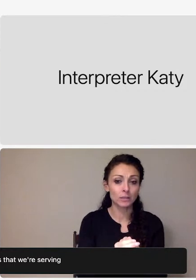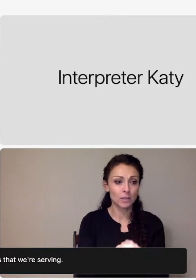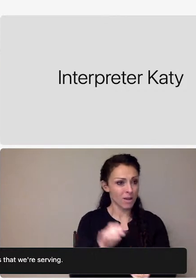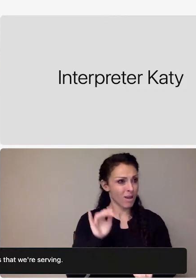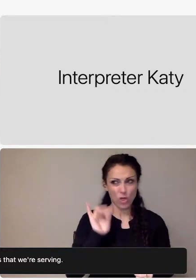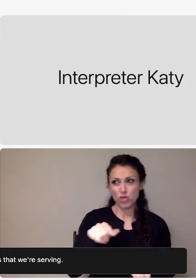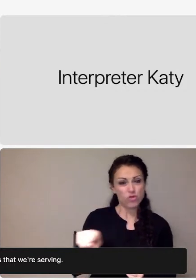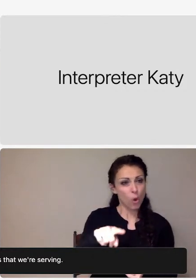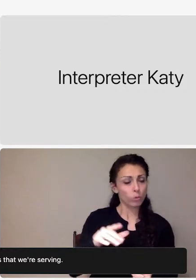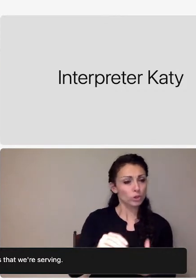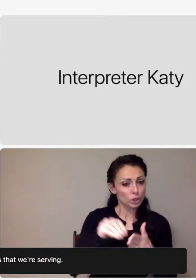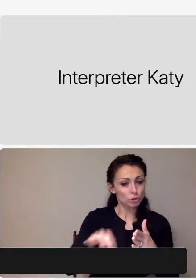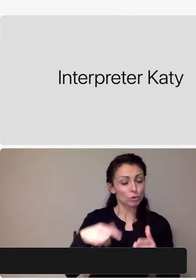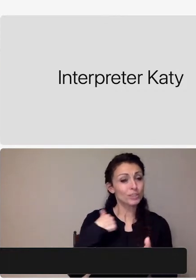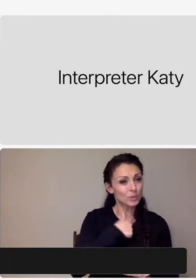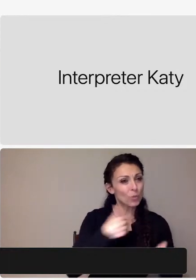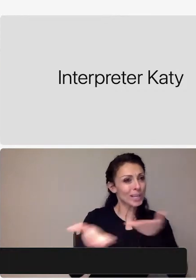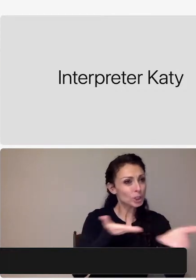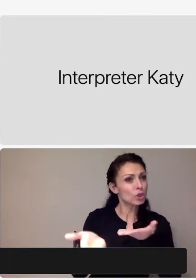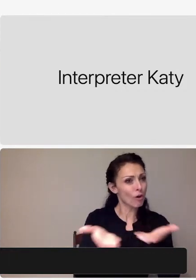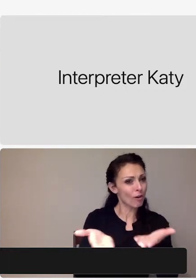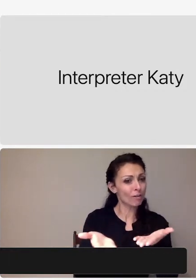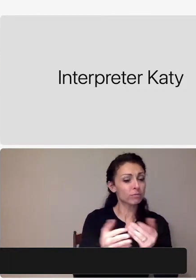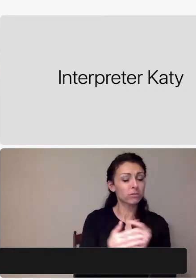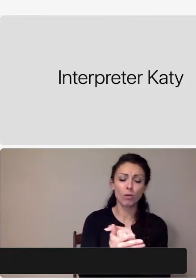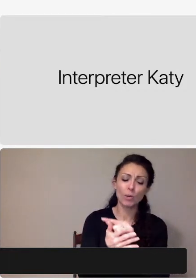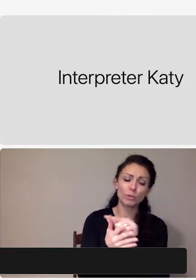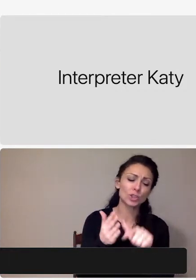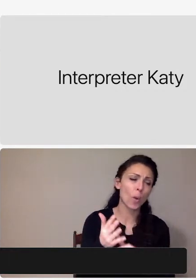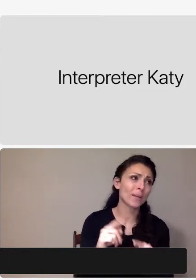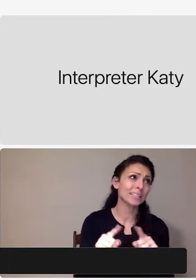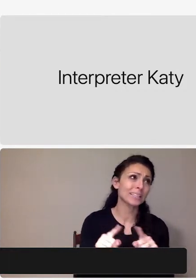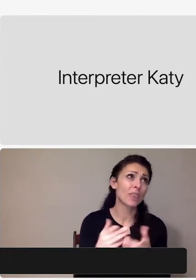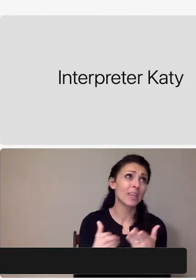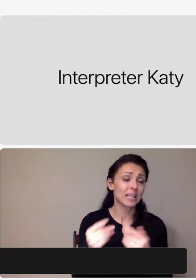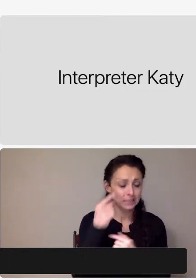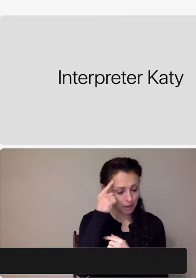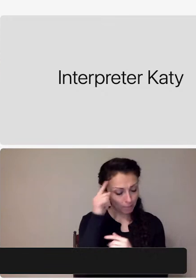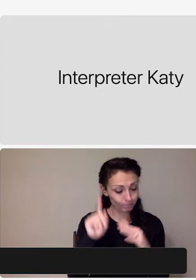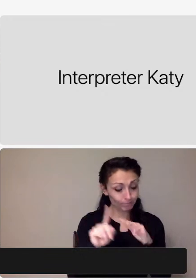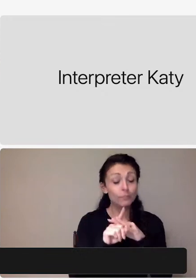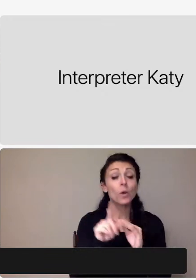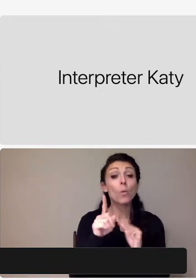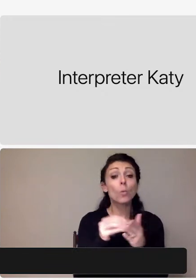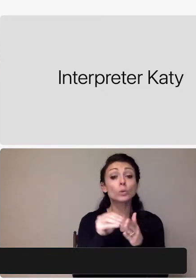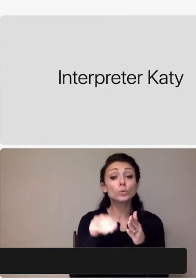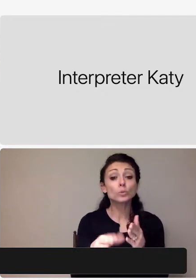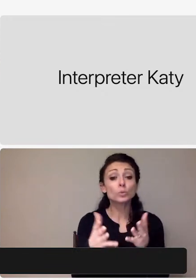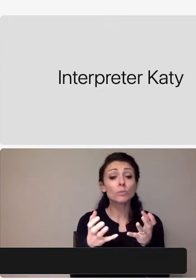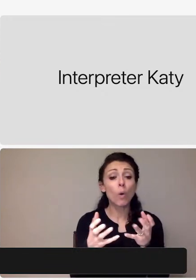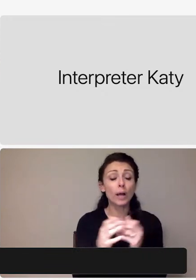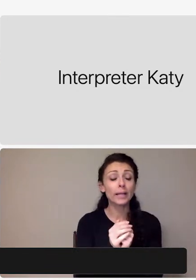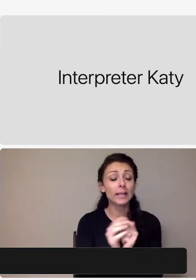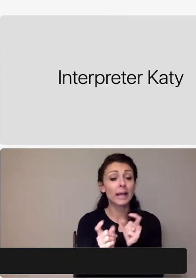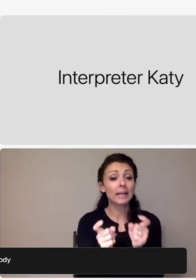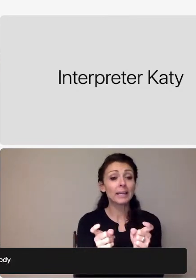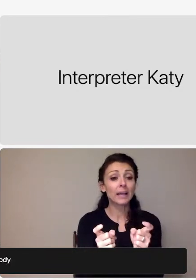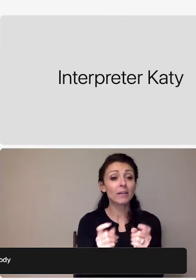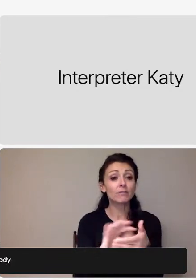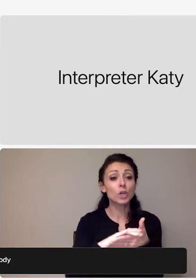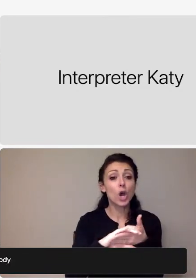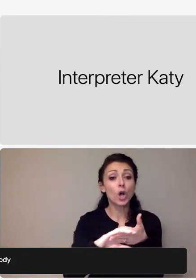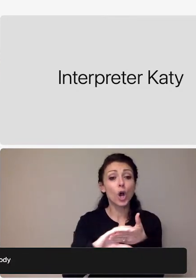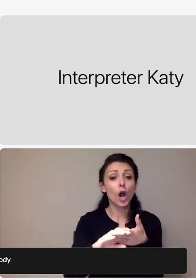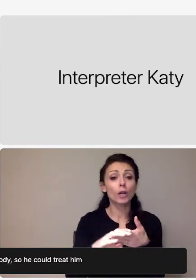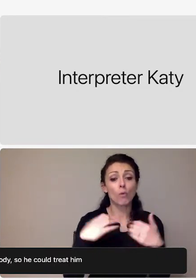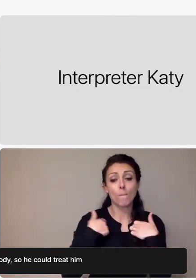there were so many different things one student wanted a gift card to bath and body works so he could treat his